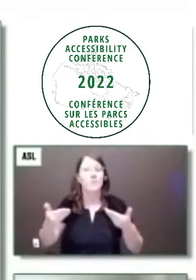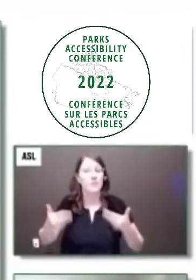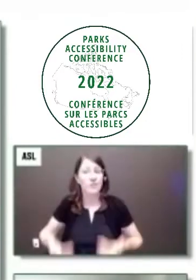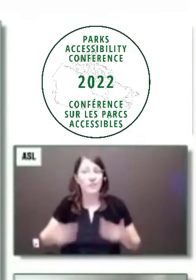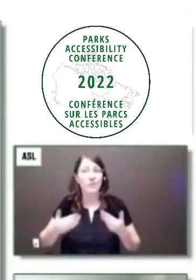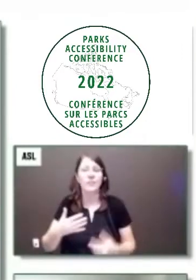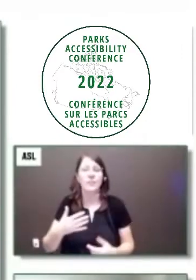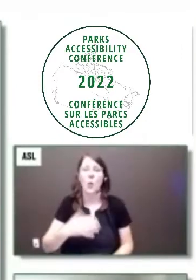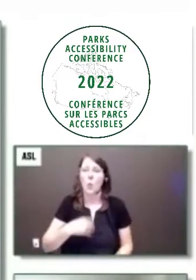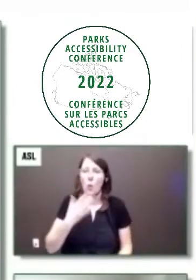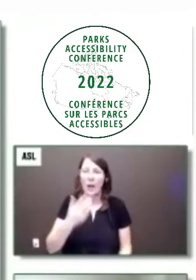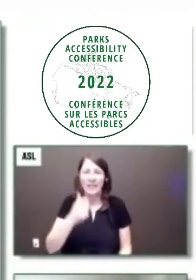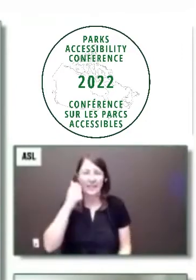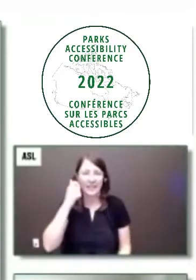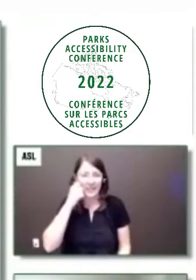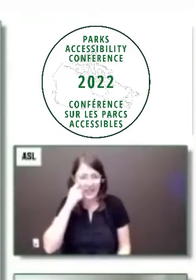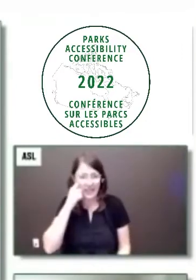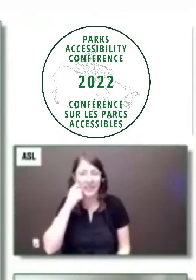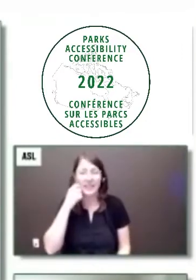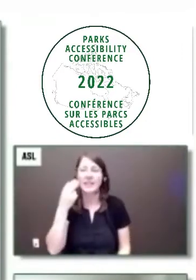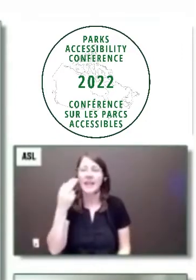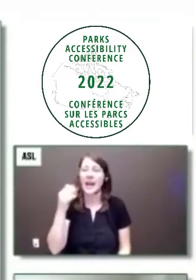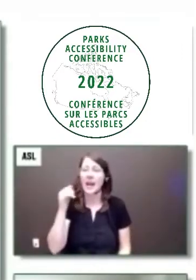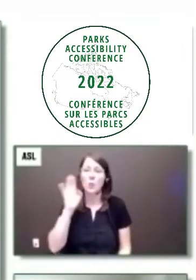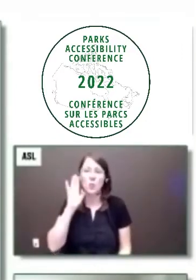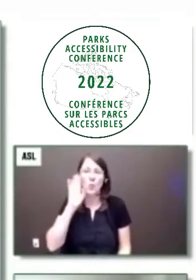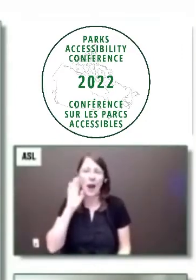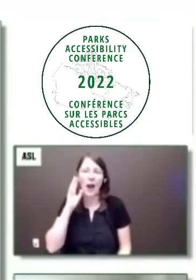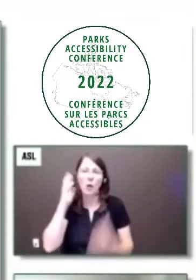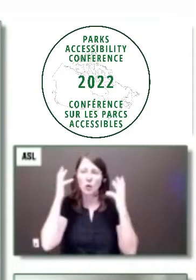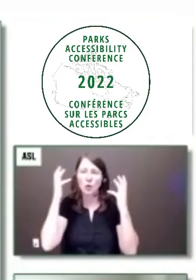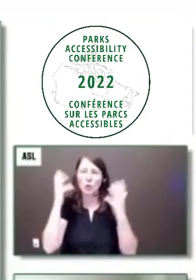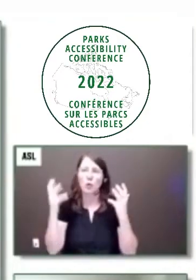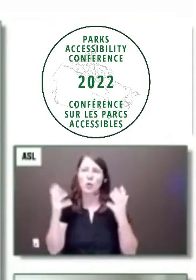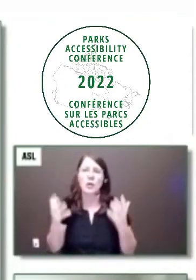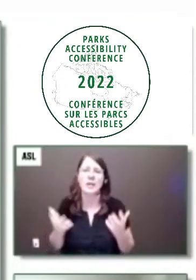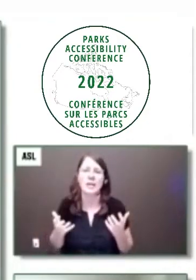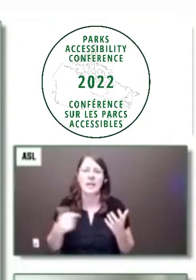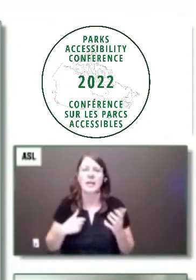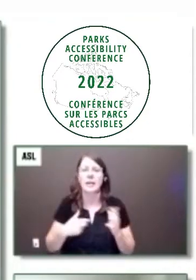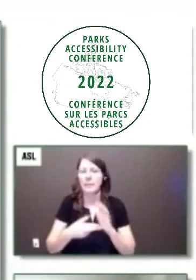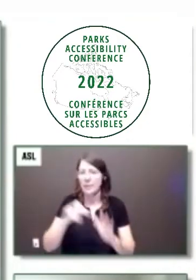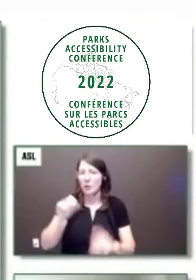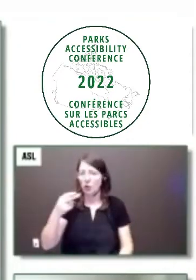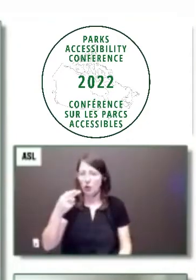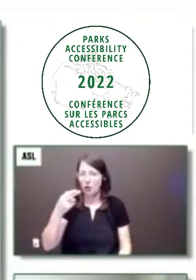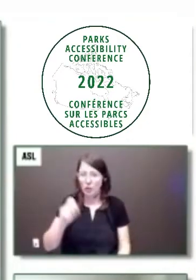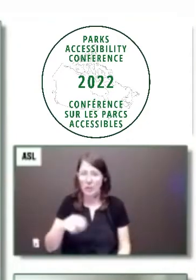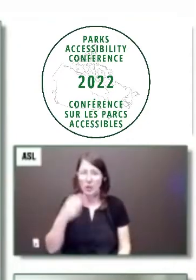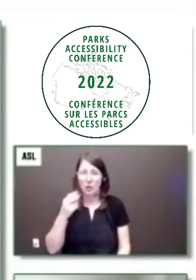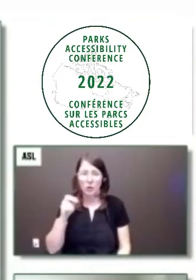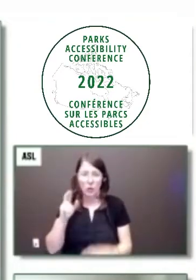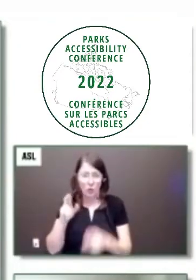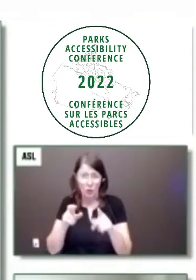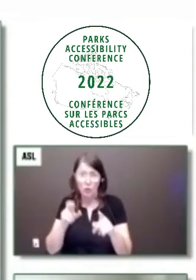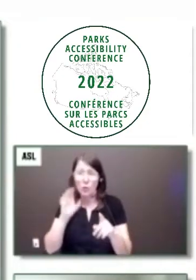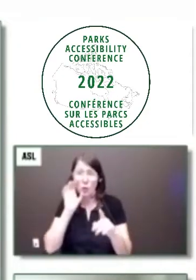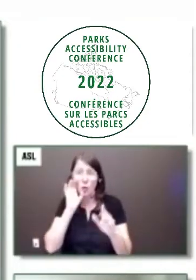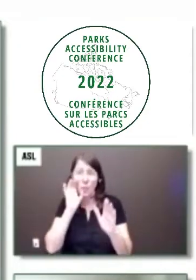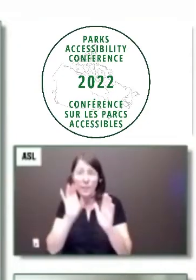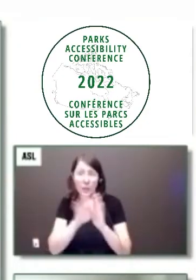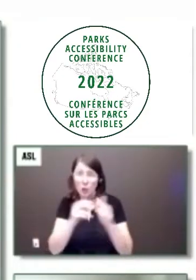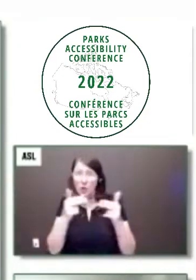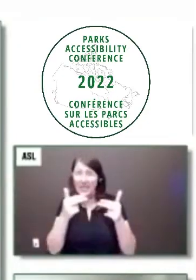white glasses. I am wearing a red shirt. I use she, her pronouns. There's a picture of me on the side, but my hair is straight, and I am wearing a